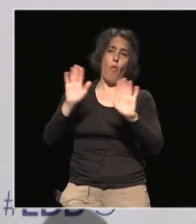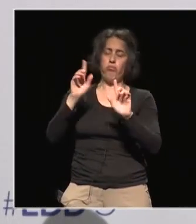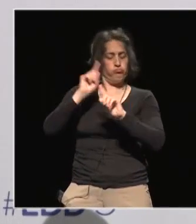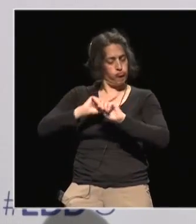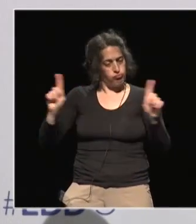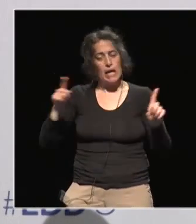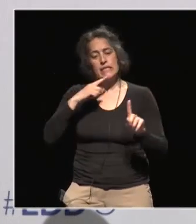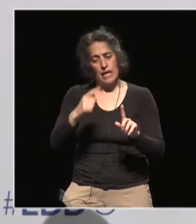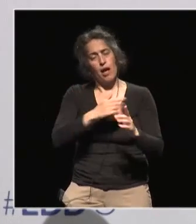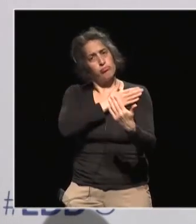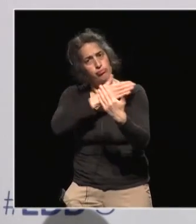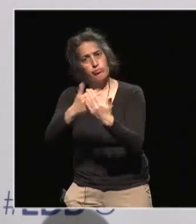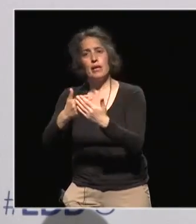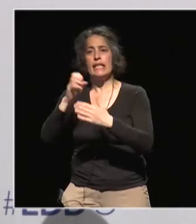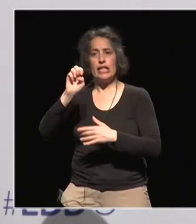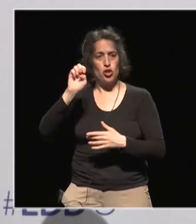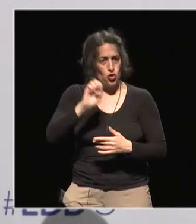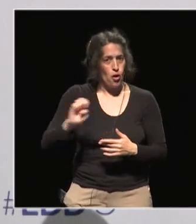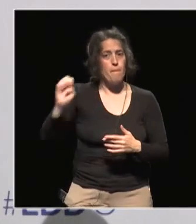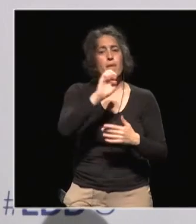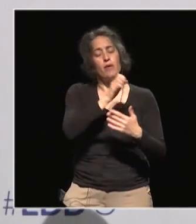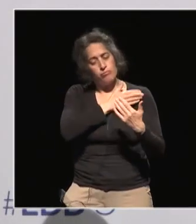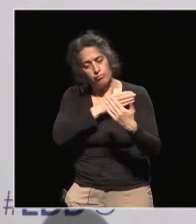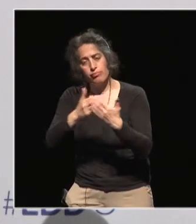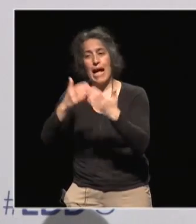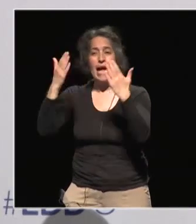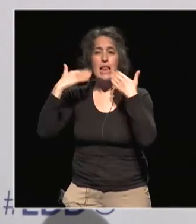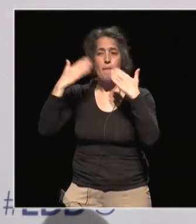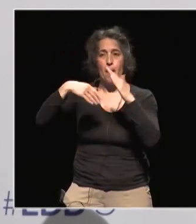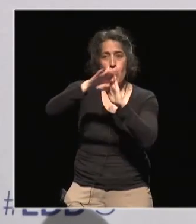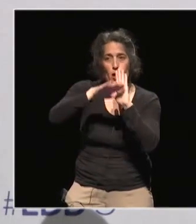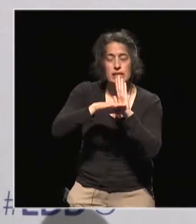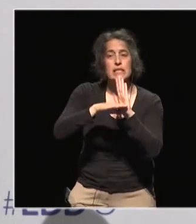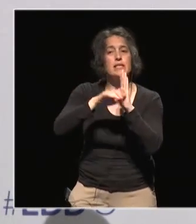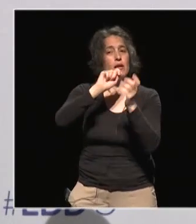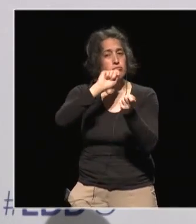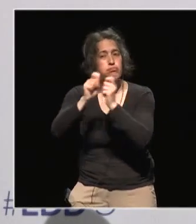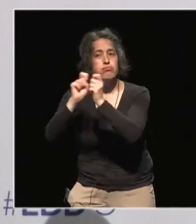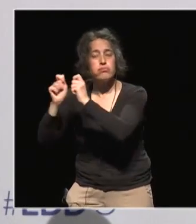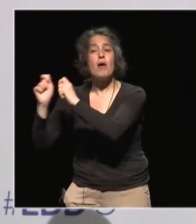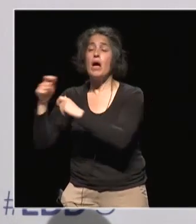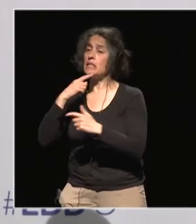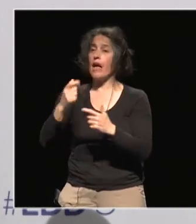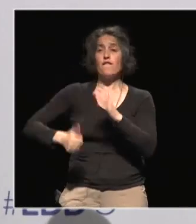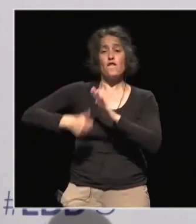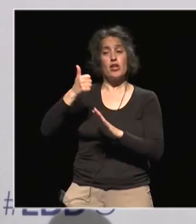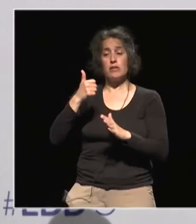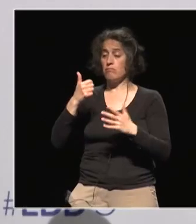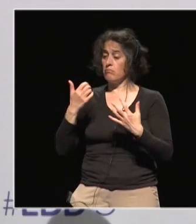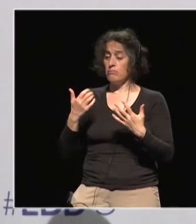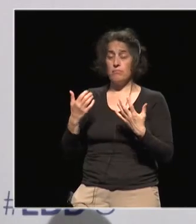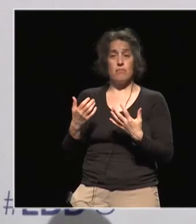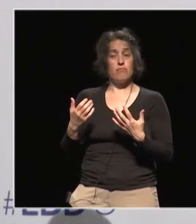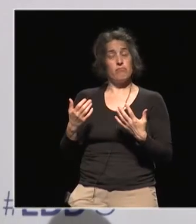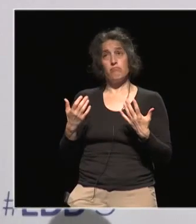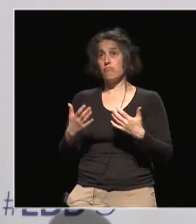policy? That is, starting the job is the most important thing to do. And so we should get away from